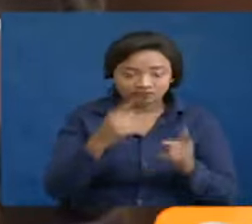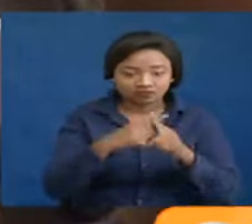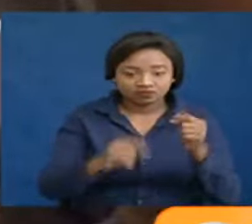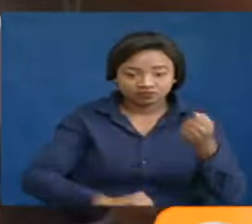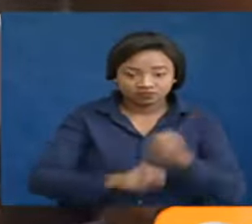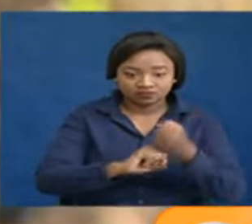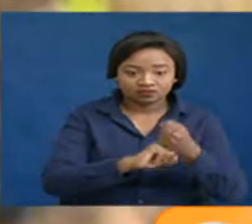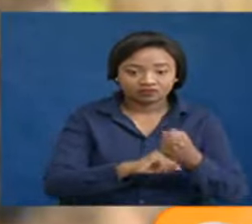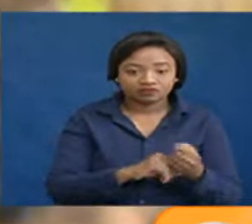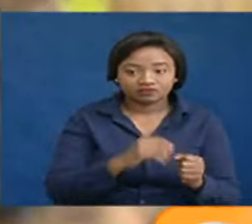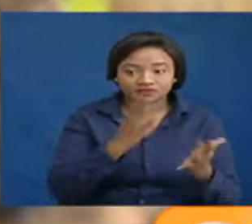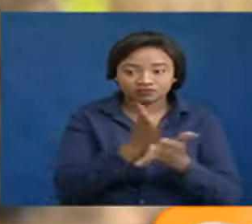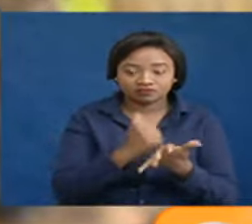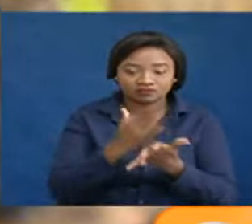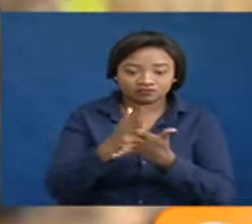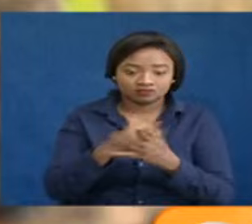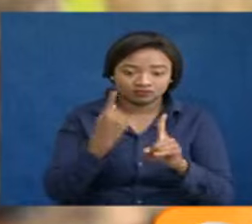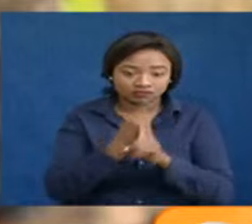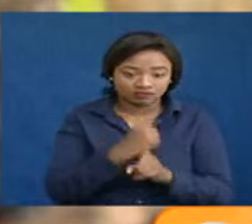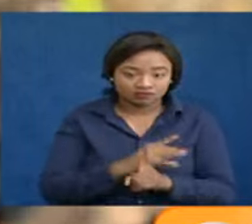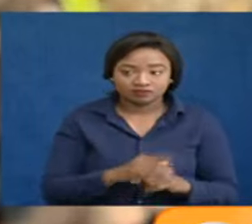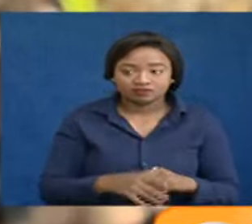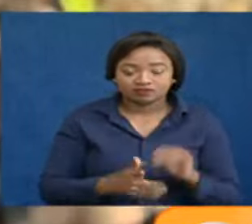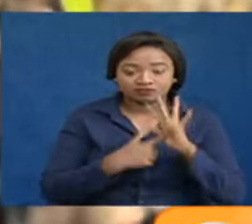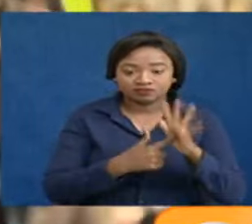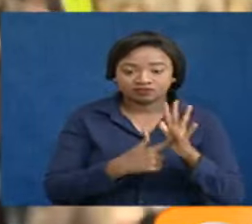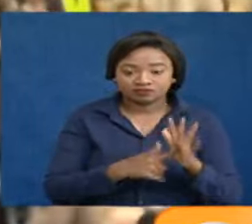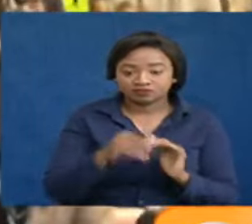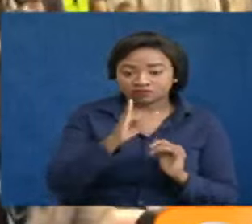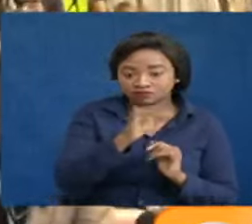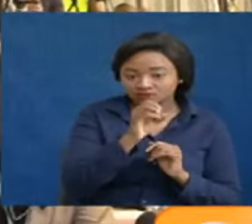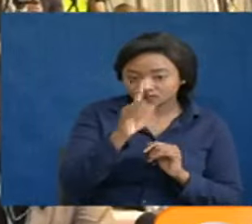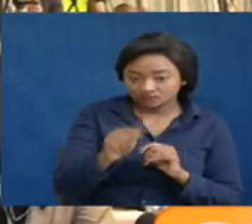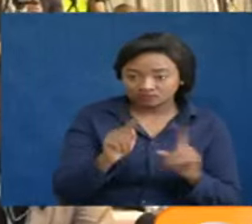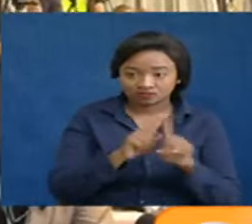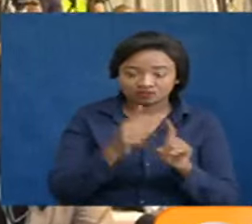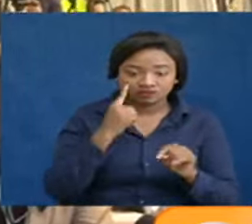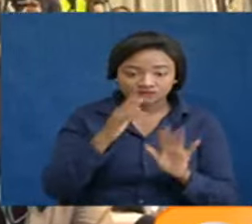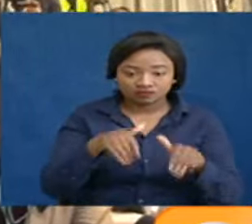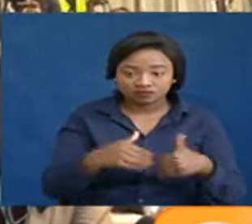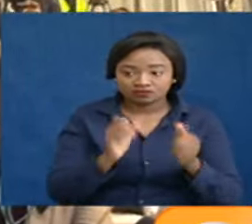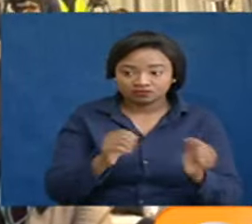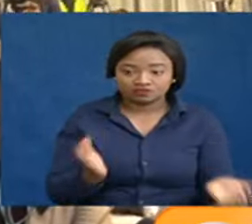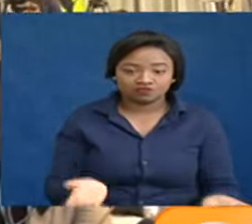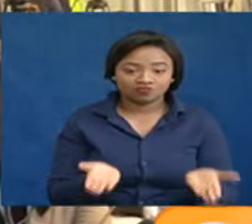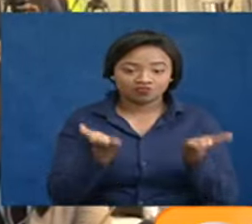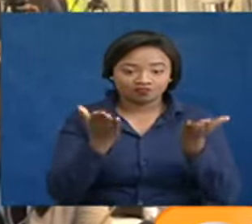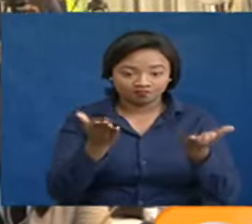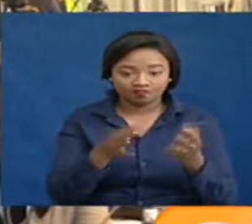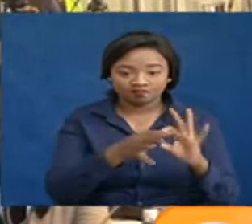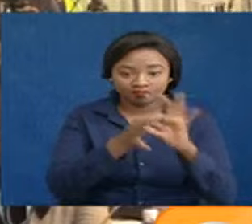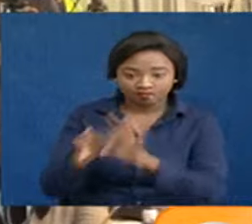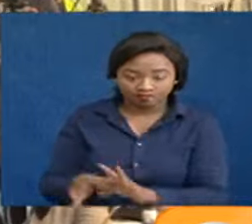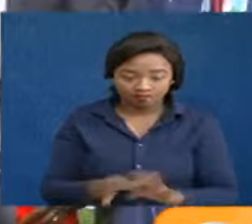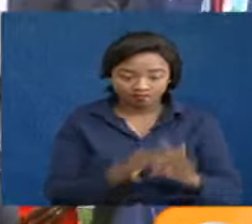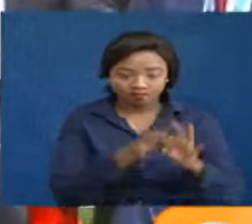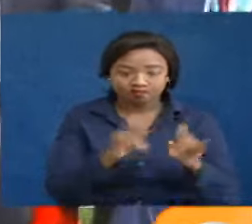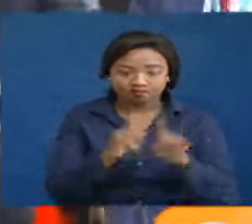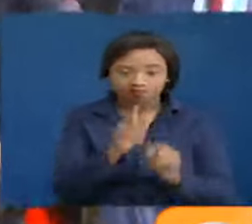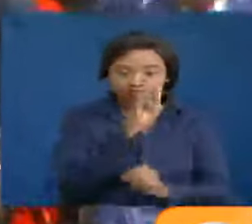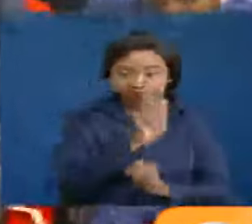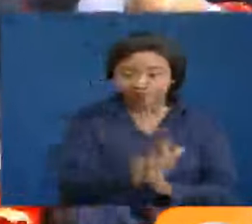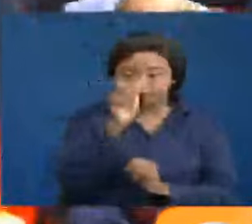leveraging technologies like blockchain and IoT, as well as how to better build collaboration with regional tax authorities to curb